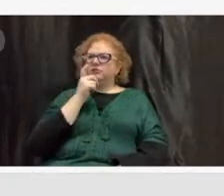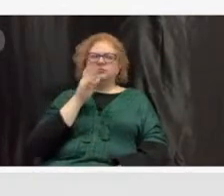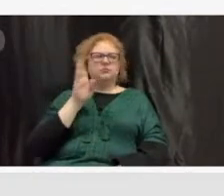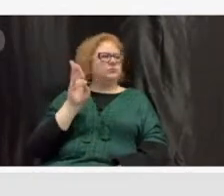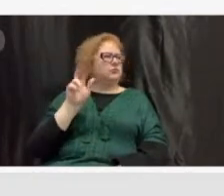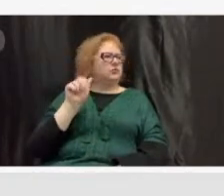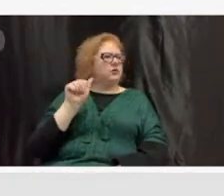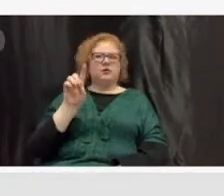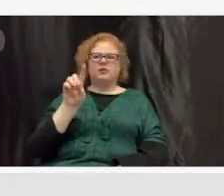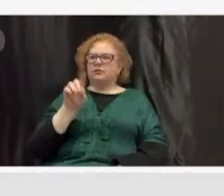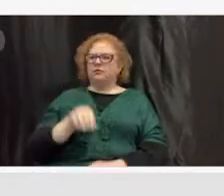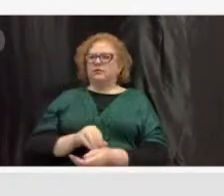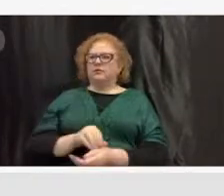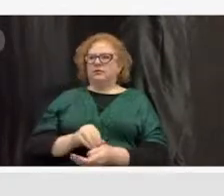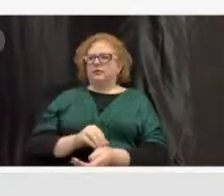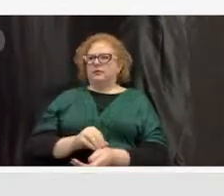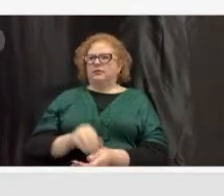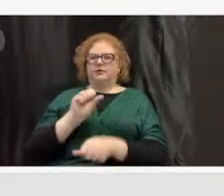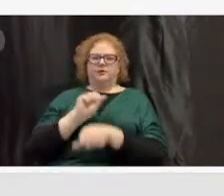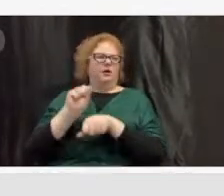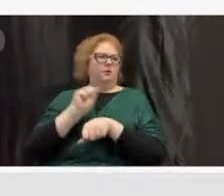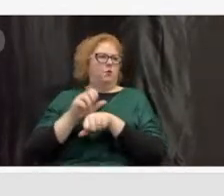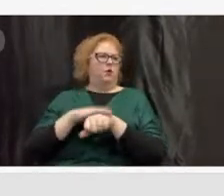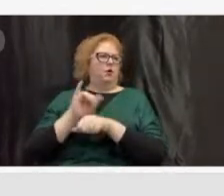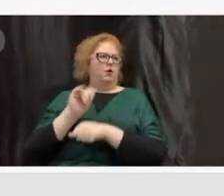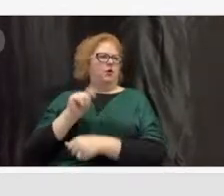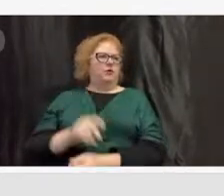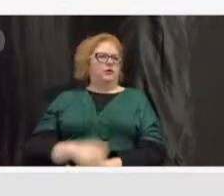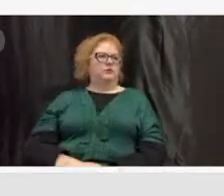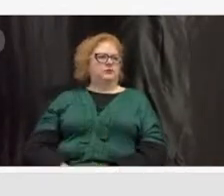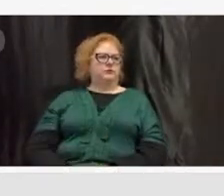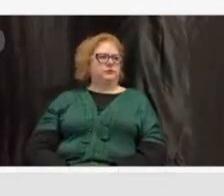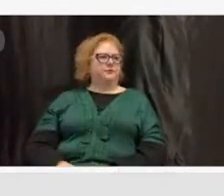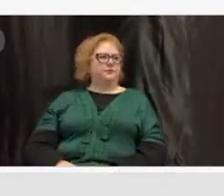Brad? Yes, ma'am. Okay.